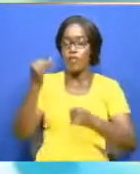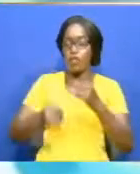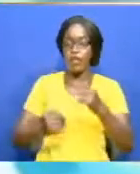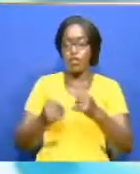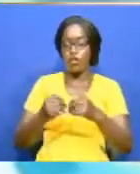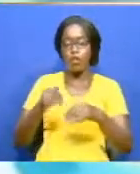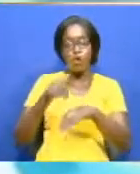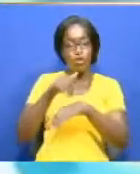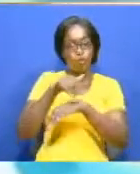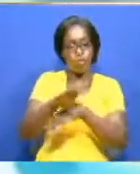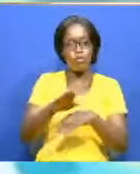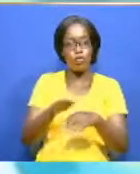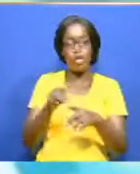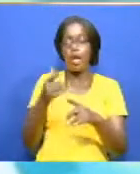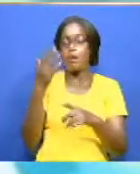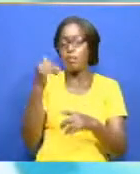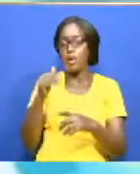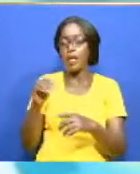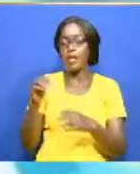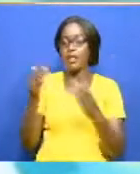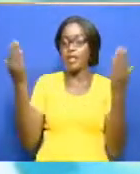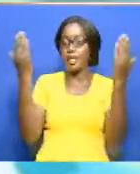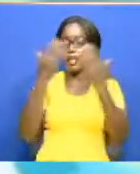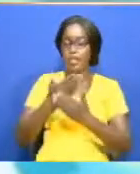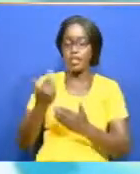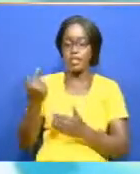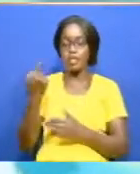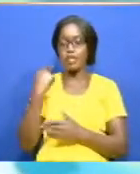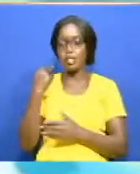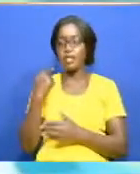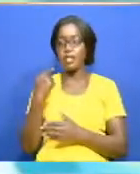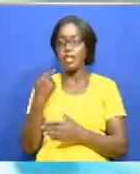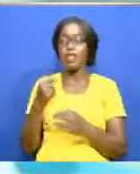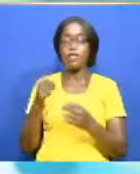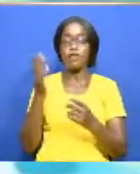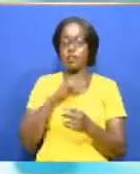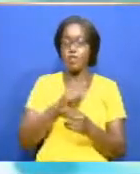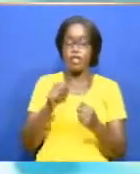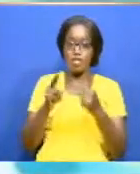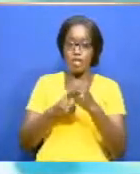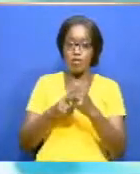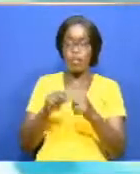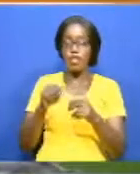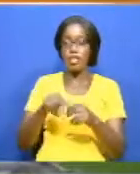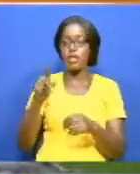night. Wolves will not be in Europe next season after finishing seventh in the Premier League.